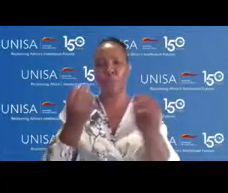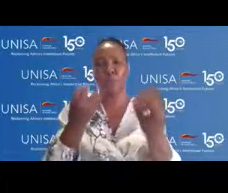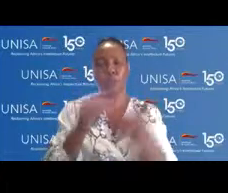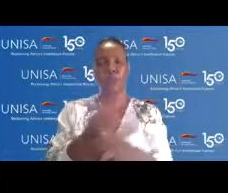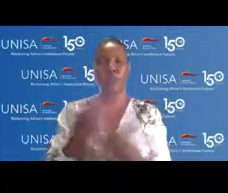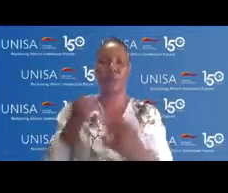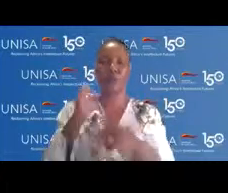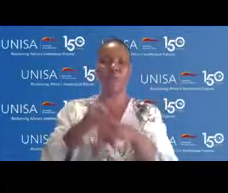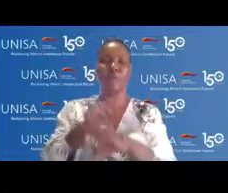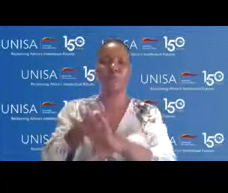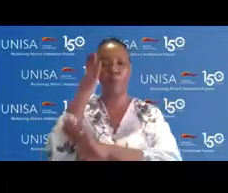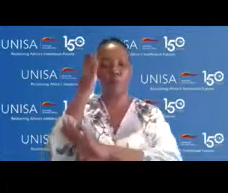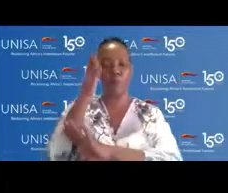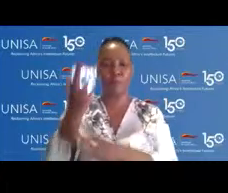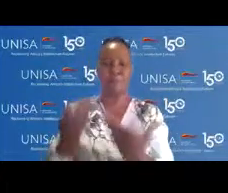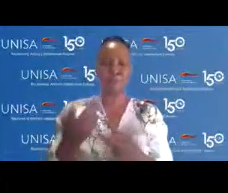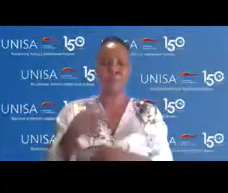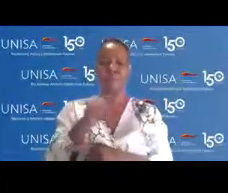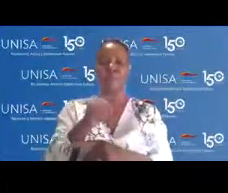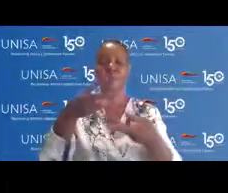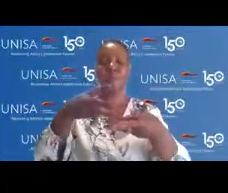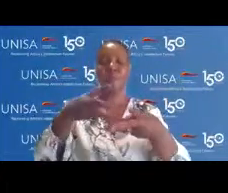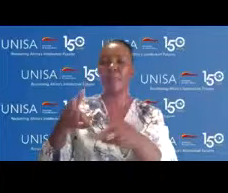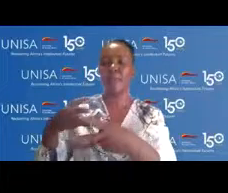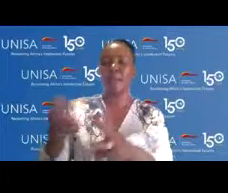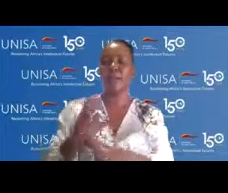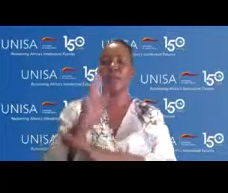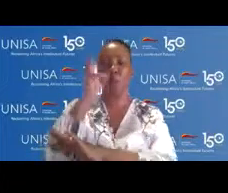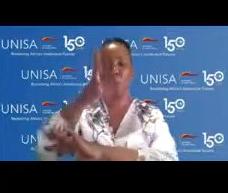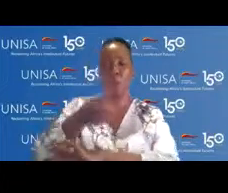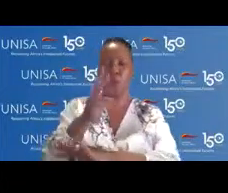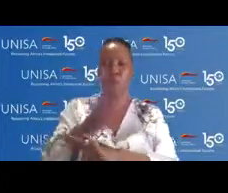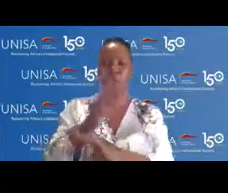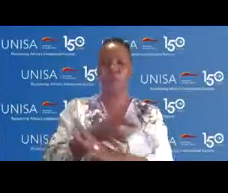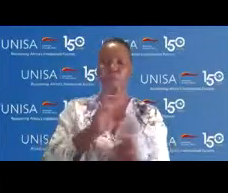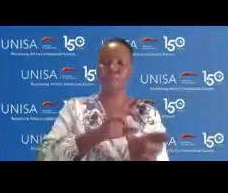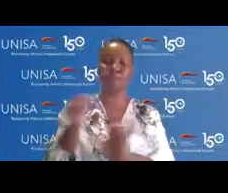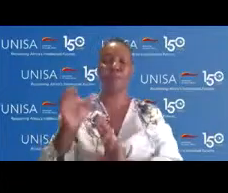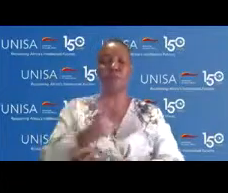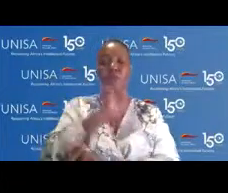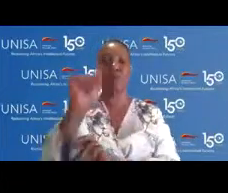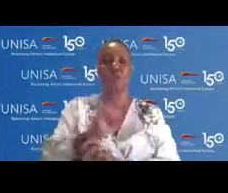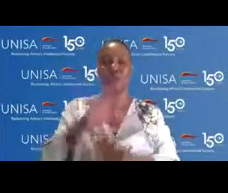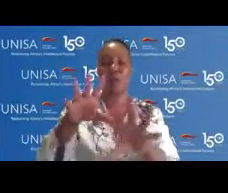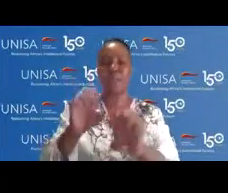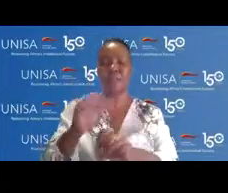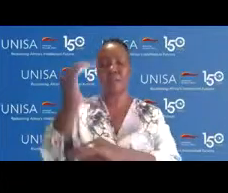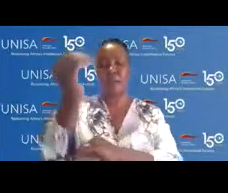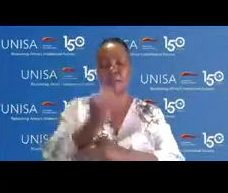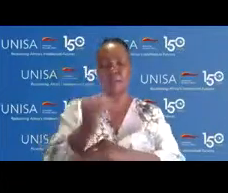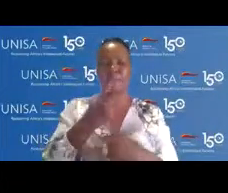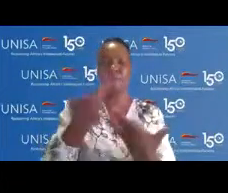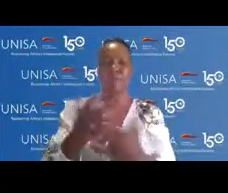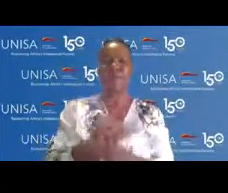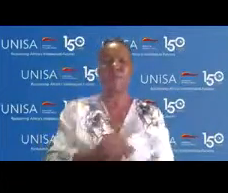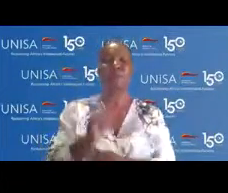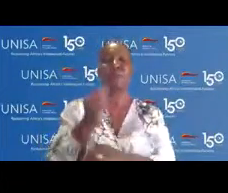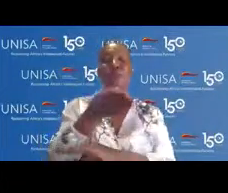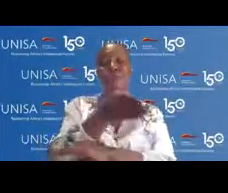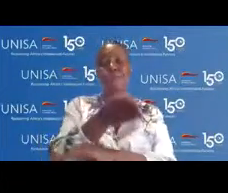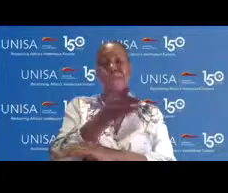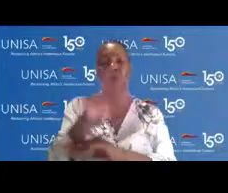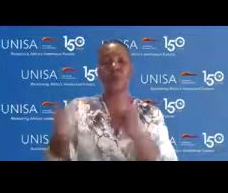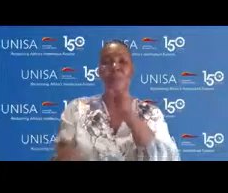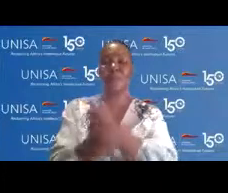So in that way, you will definitely be ready for your exams coming up. And if you attend those sessions, guys, and you do those